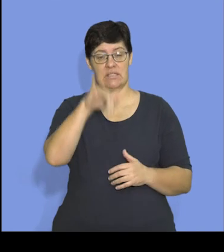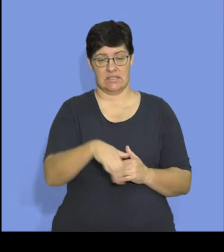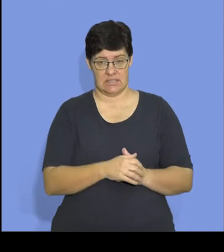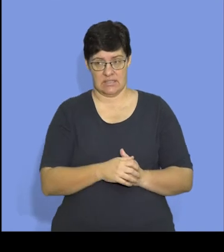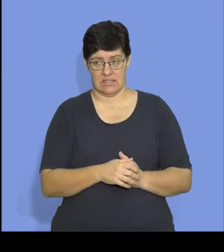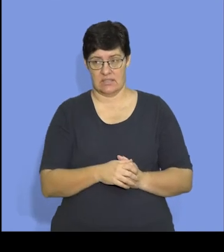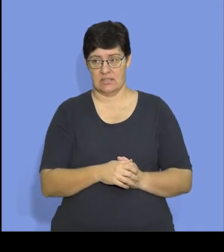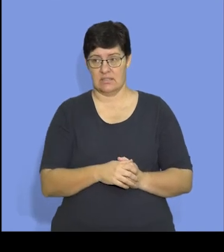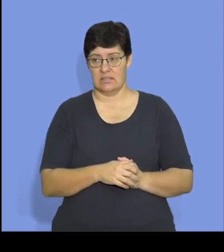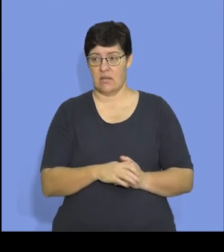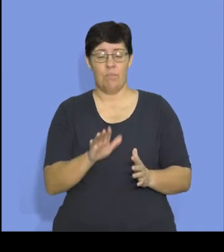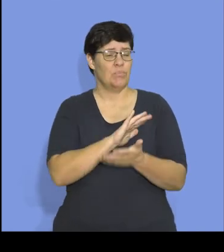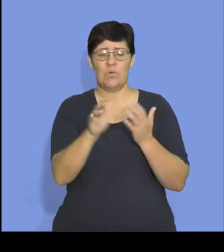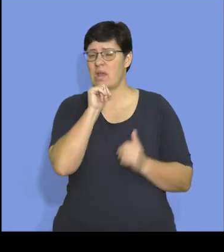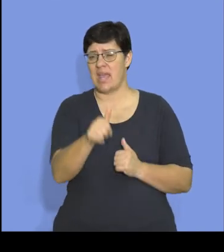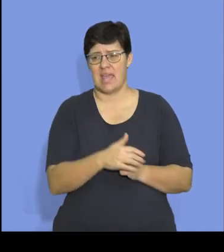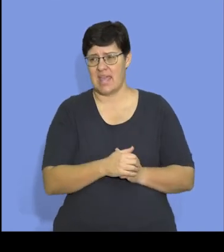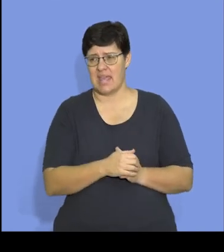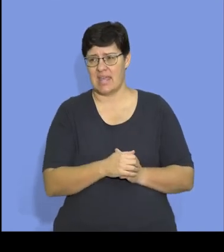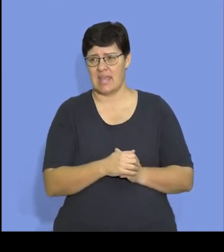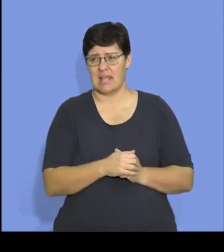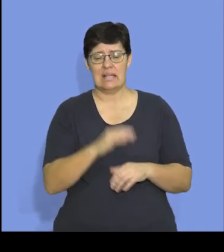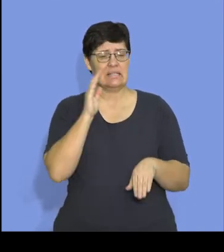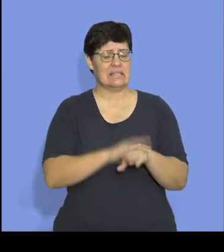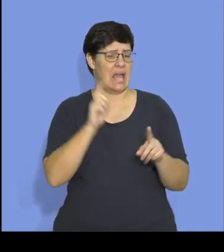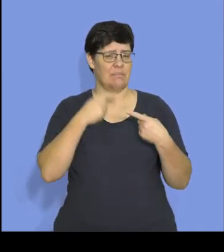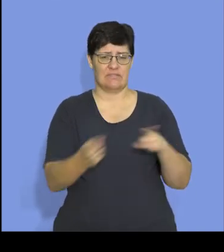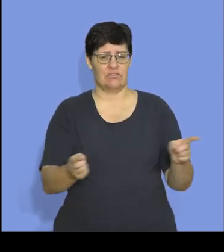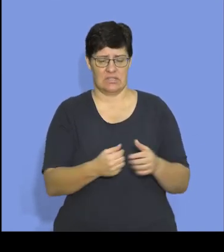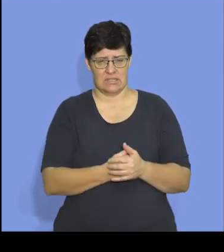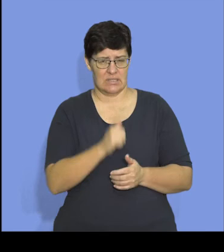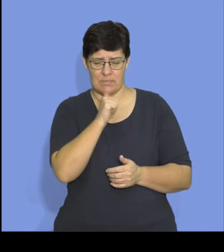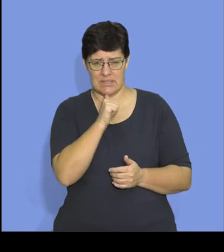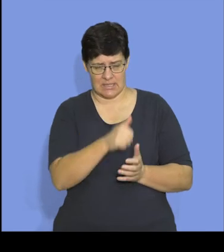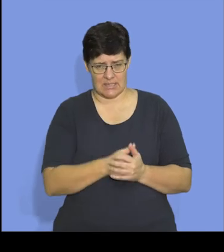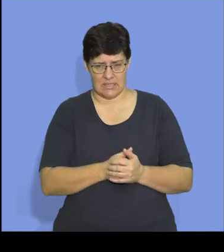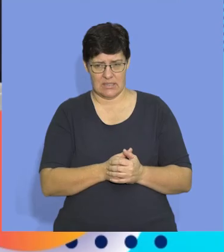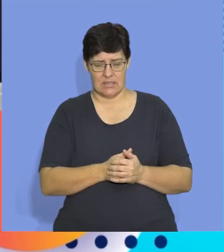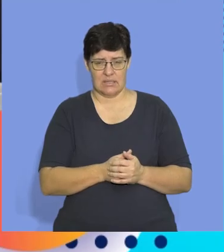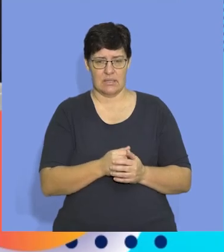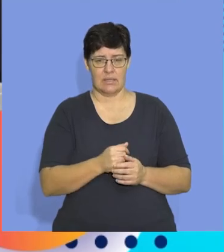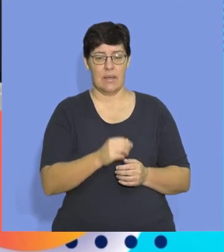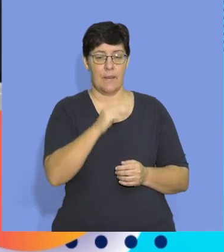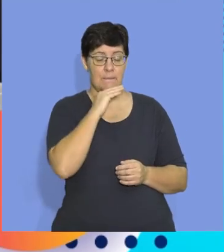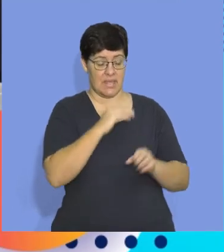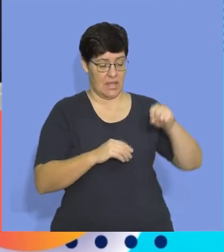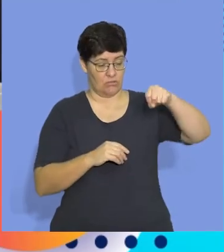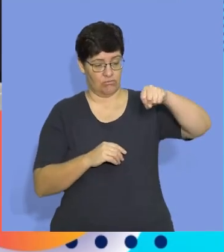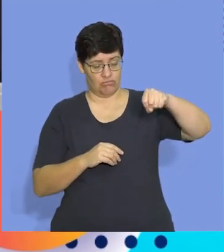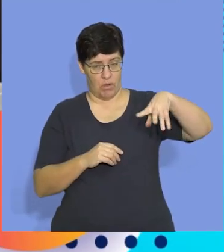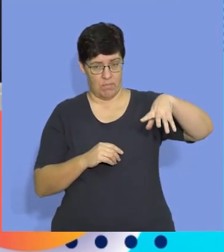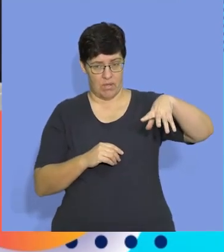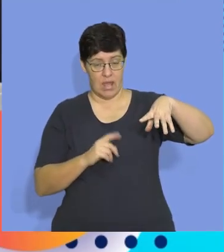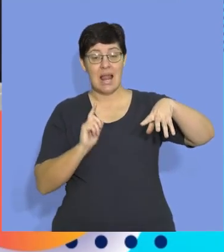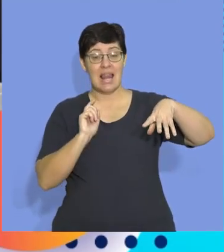don't care that this time is different. All that is telling me is that B was dropped, and a little while